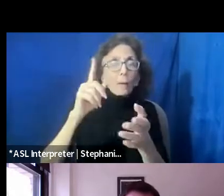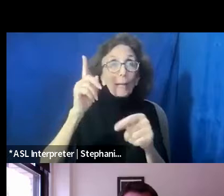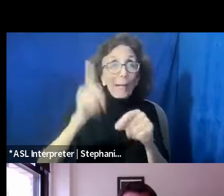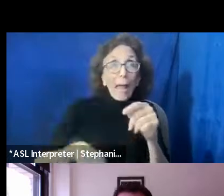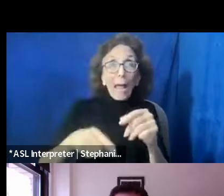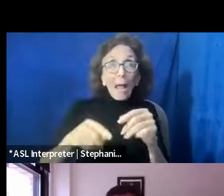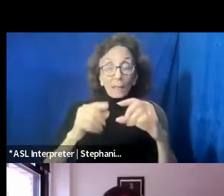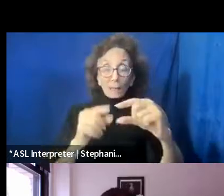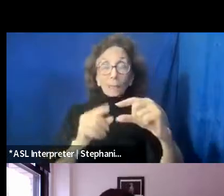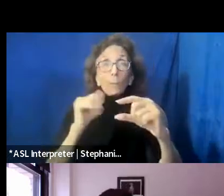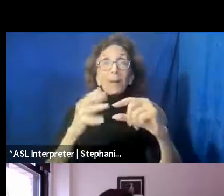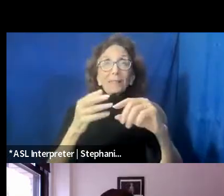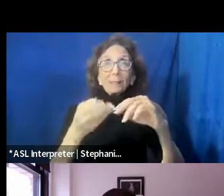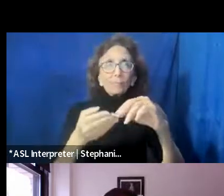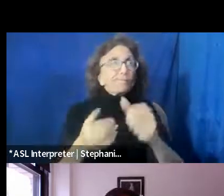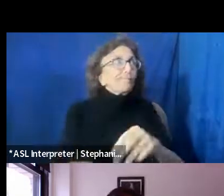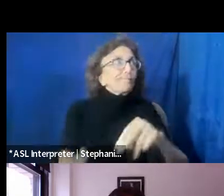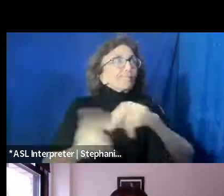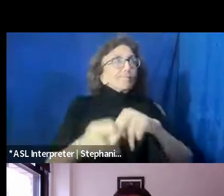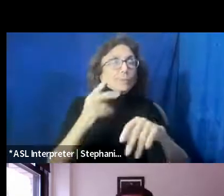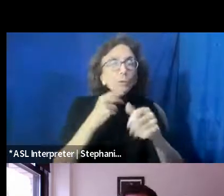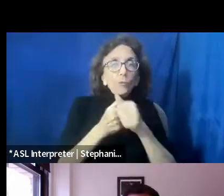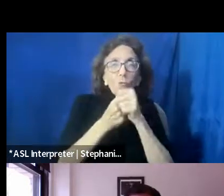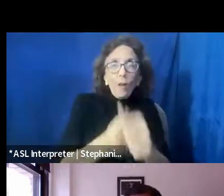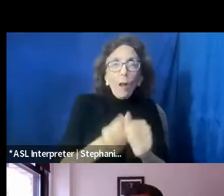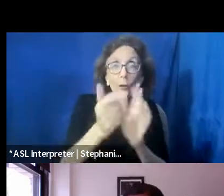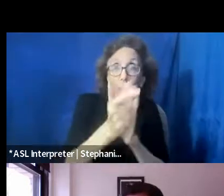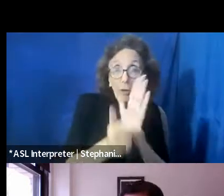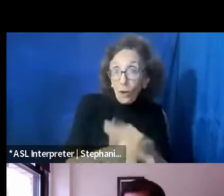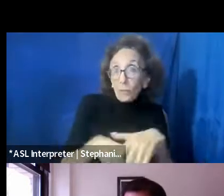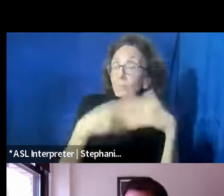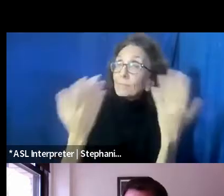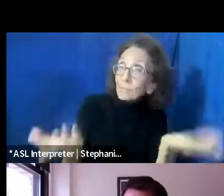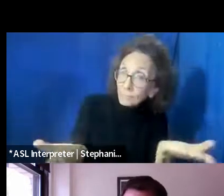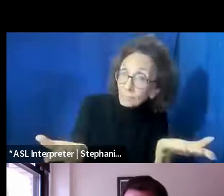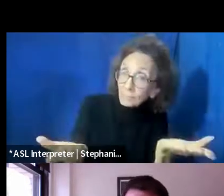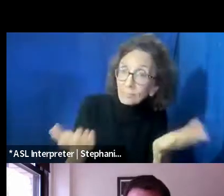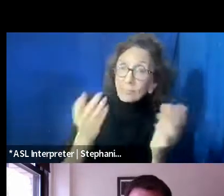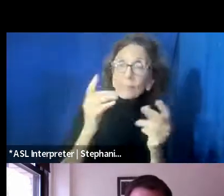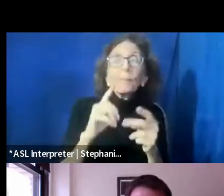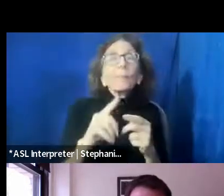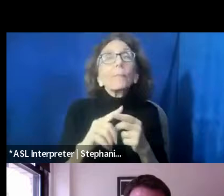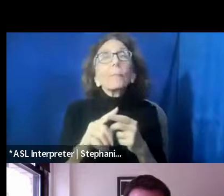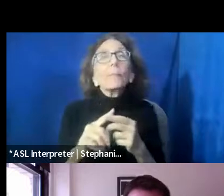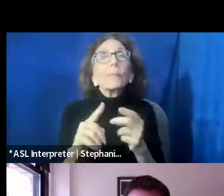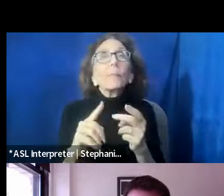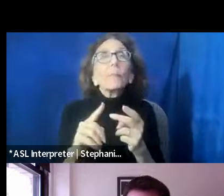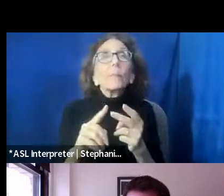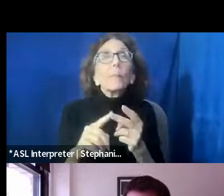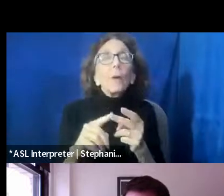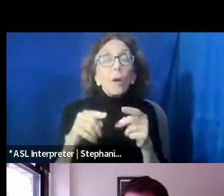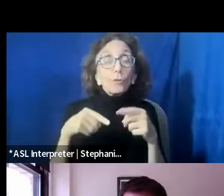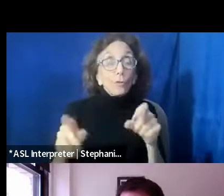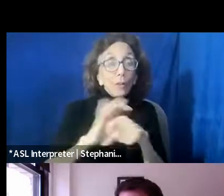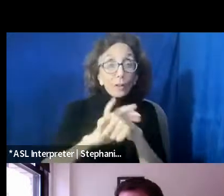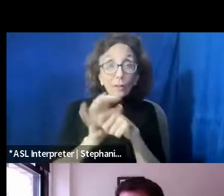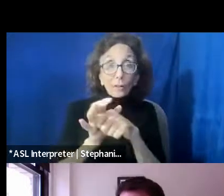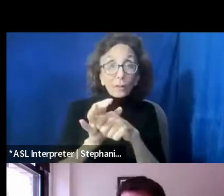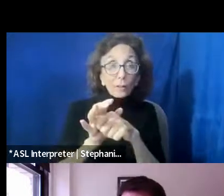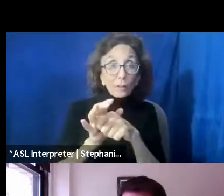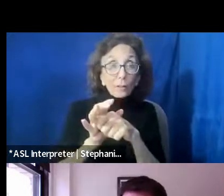to be in line with the legal standards. And then during the pandemic,